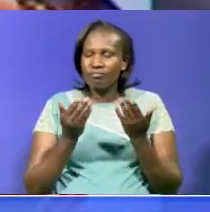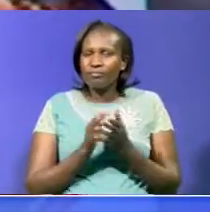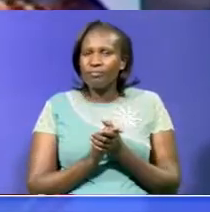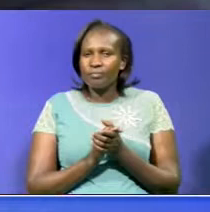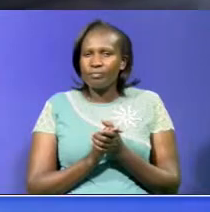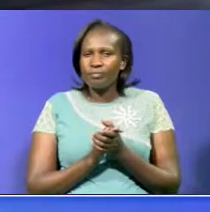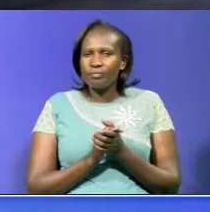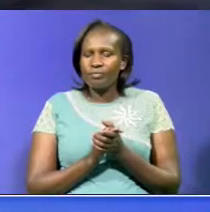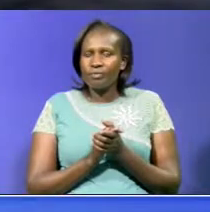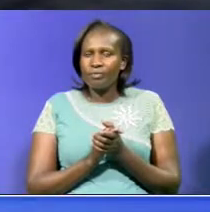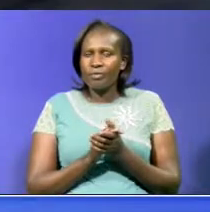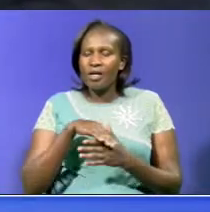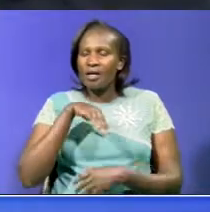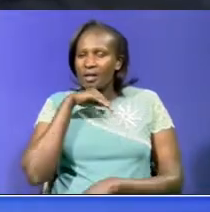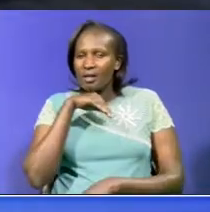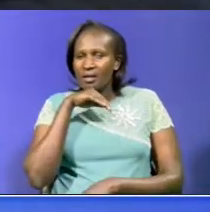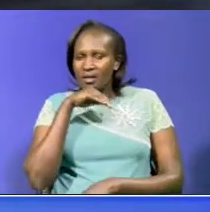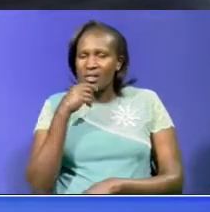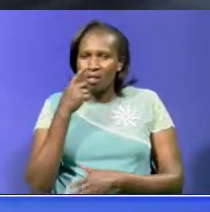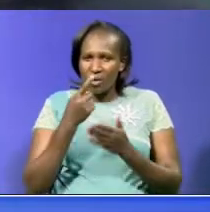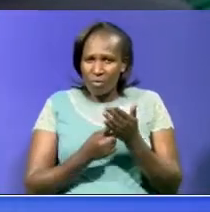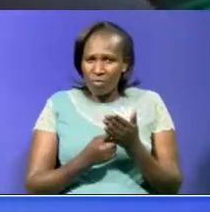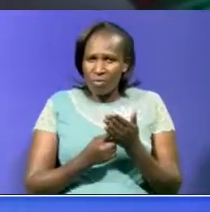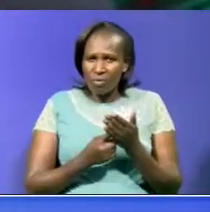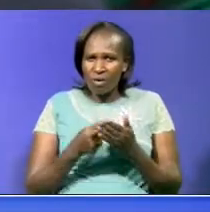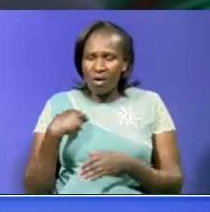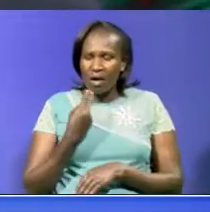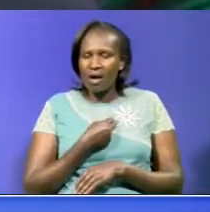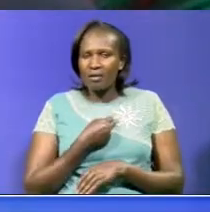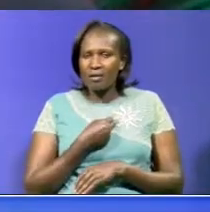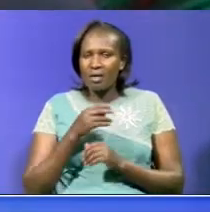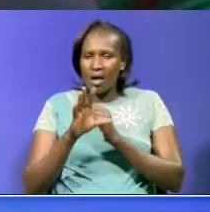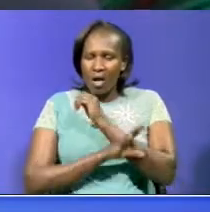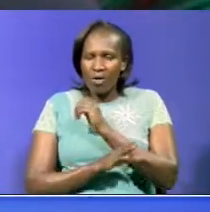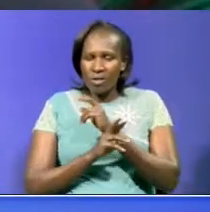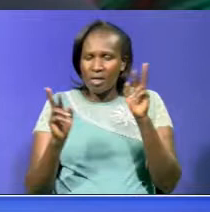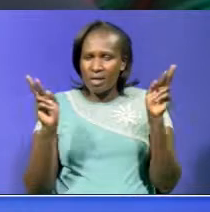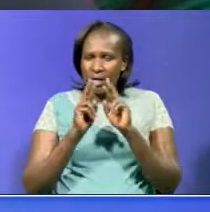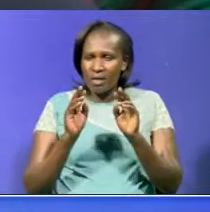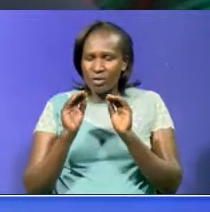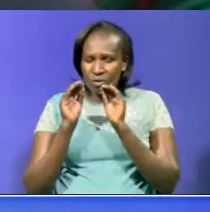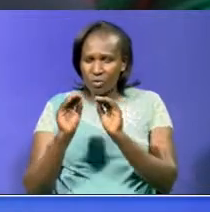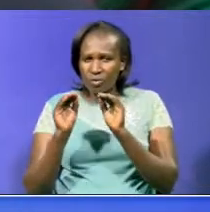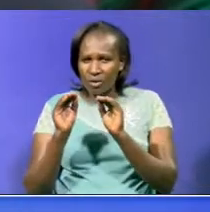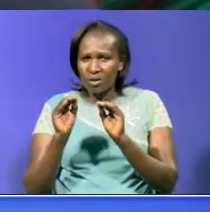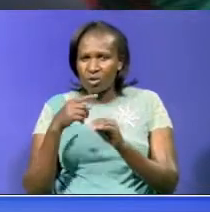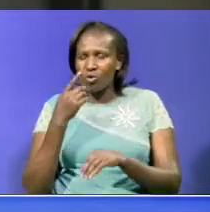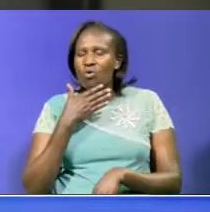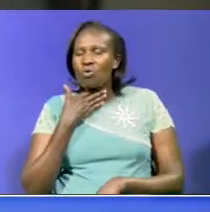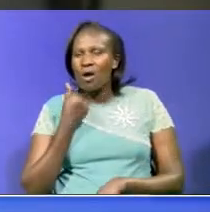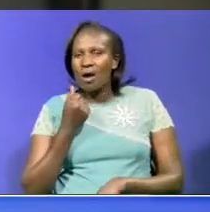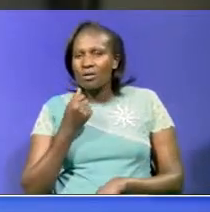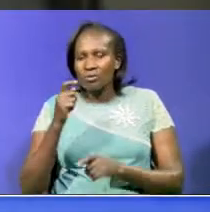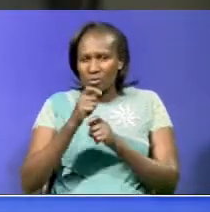process as whole. Raila Odinga amesema kuwa kama taifa wako tayari kuwafunza maafisa hawa yote wanayotaka kujifunza.